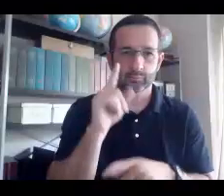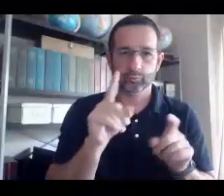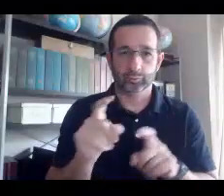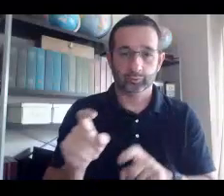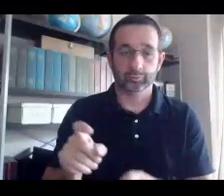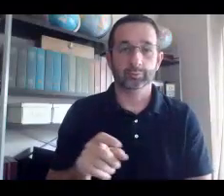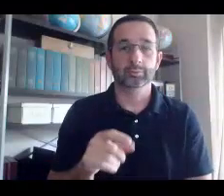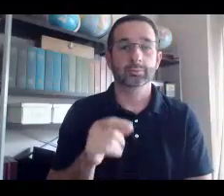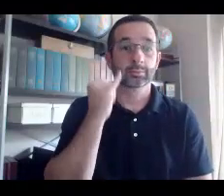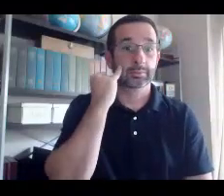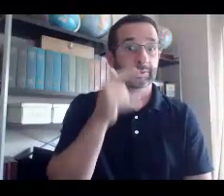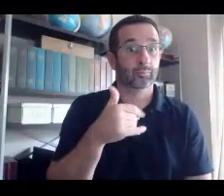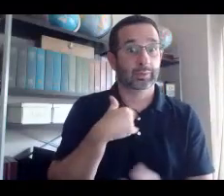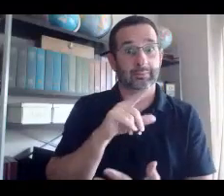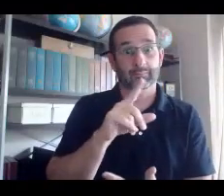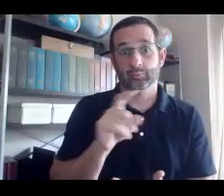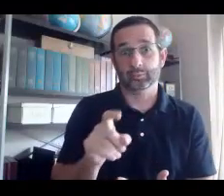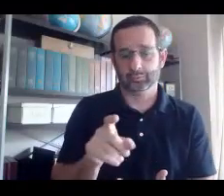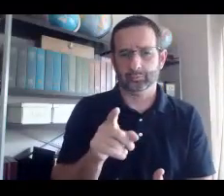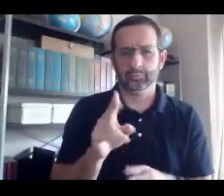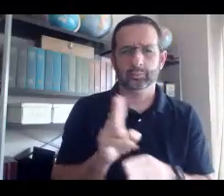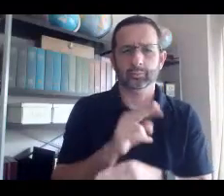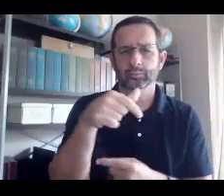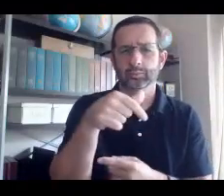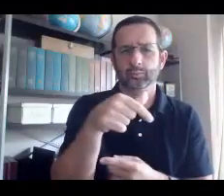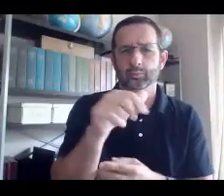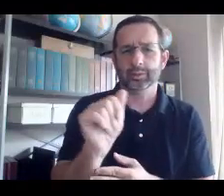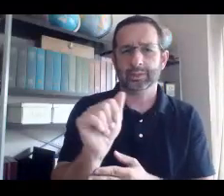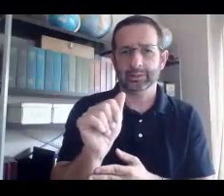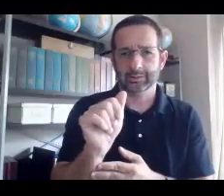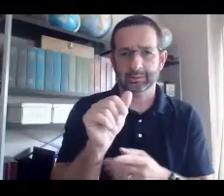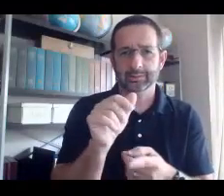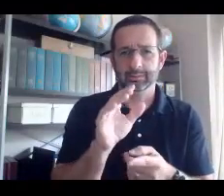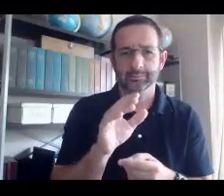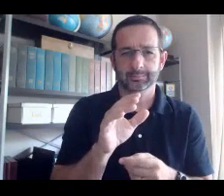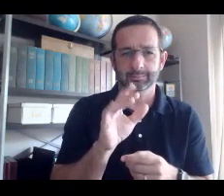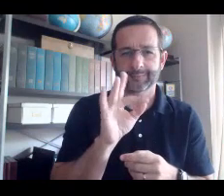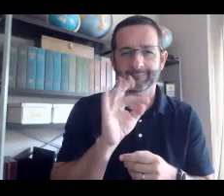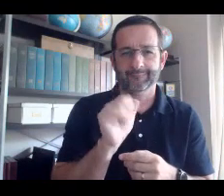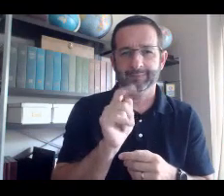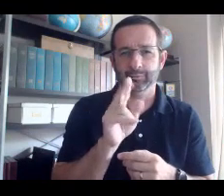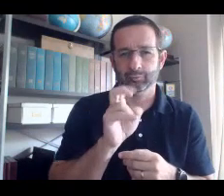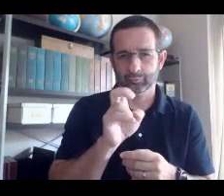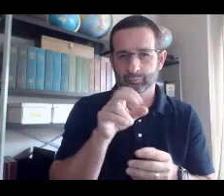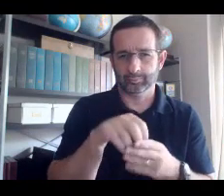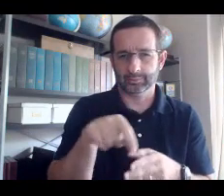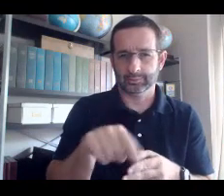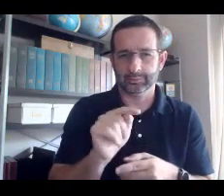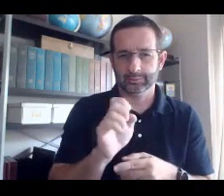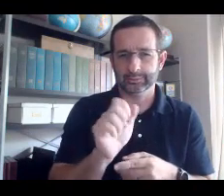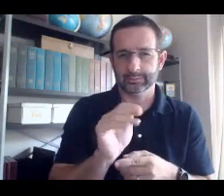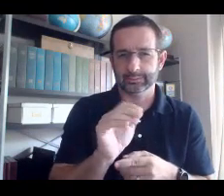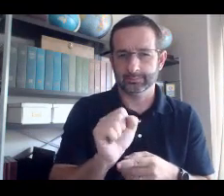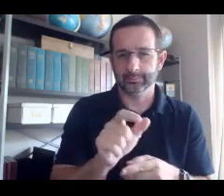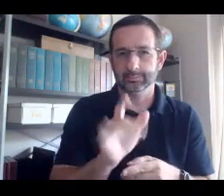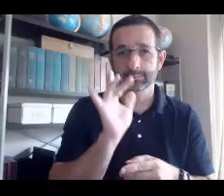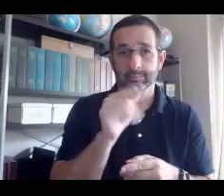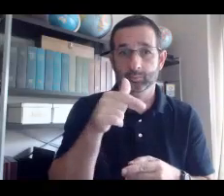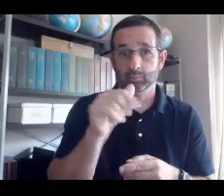leave 15 minutes after the presentation to answer any questions. And if you have any question during the presentation, feel free to type that into